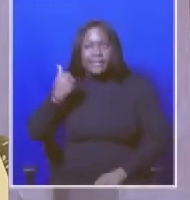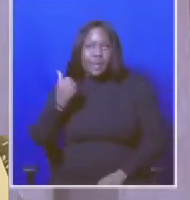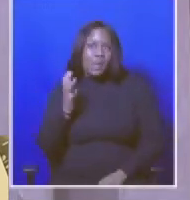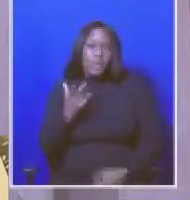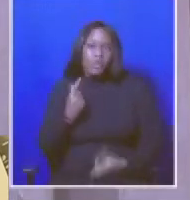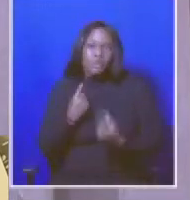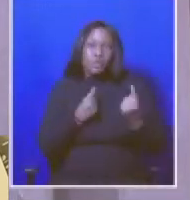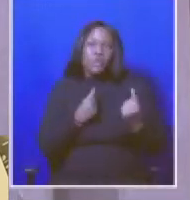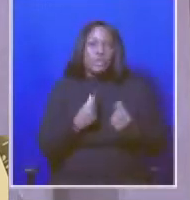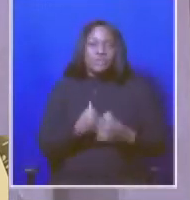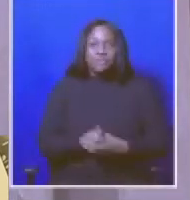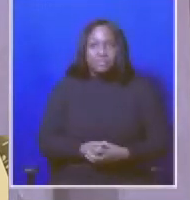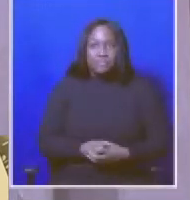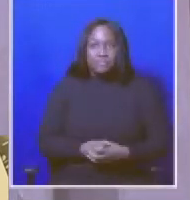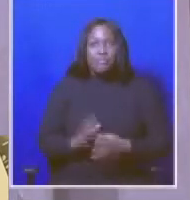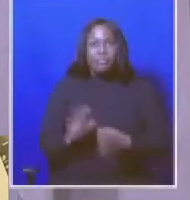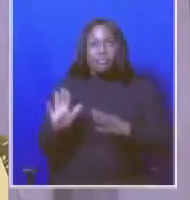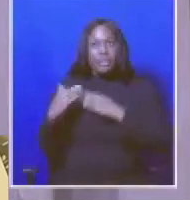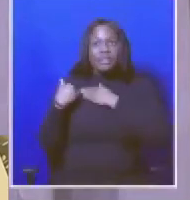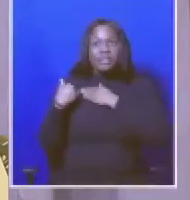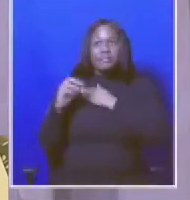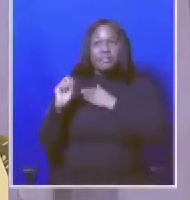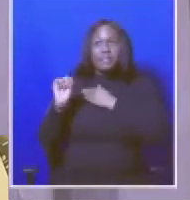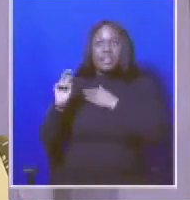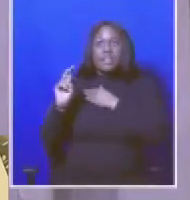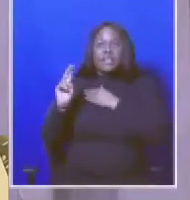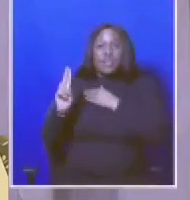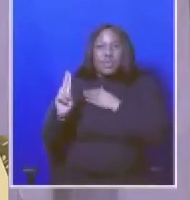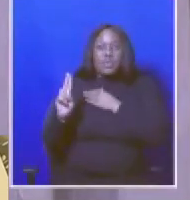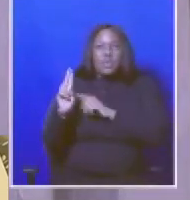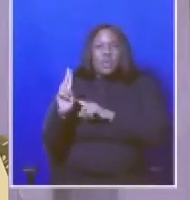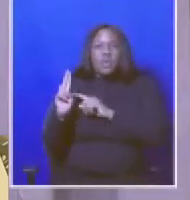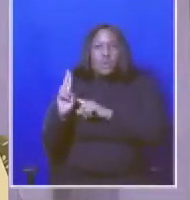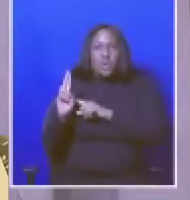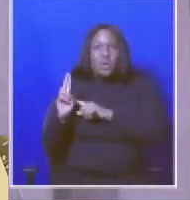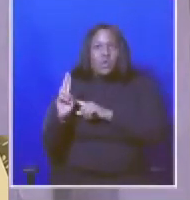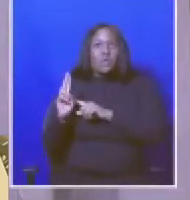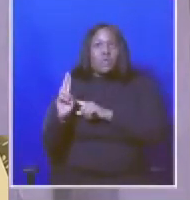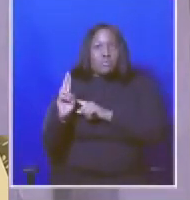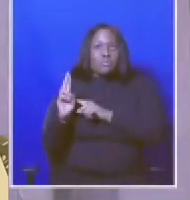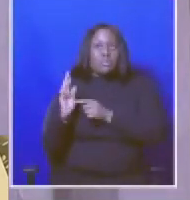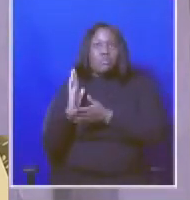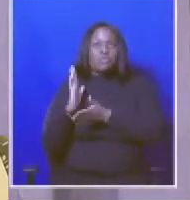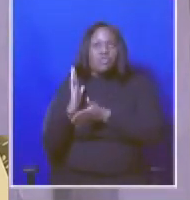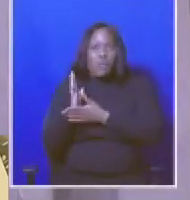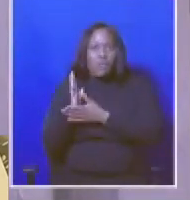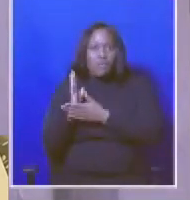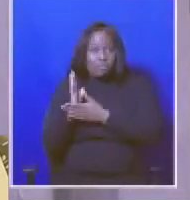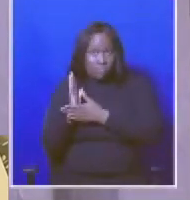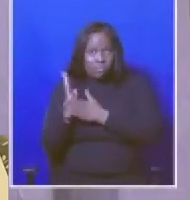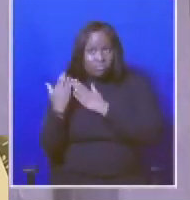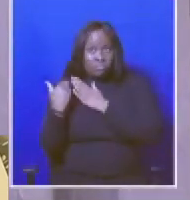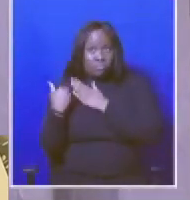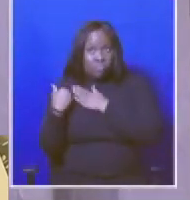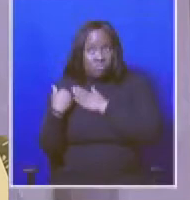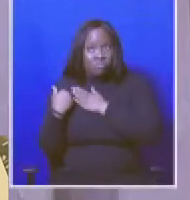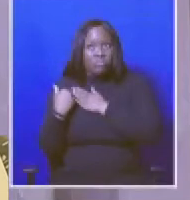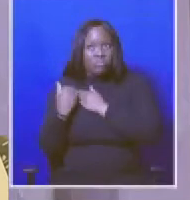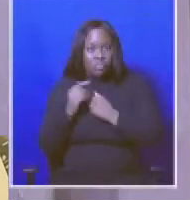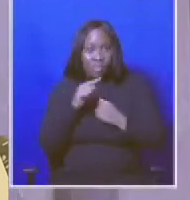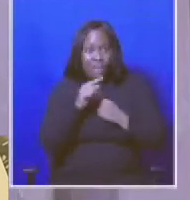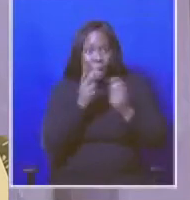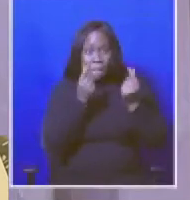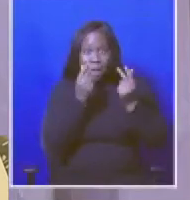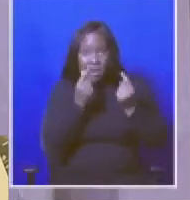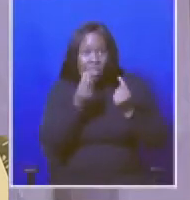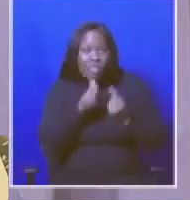tloetsa gore SIU ena e sebeletse setšhaba. Ka re tšhelete e hantle-hantle